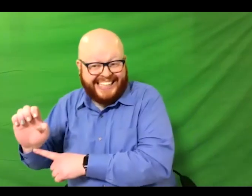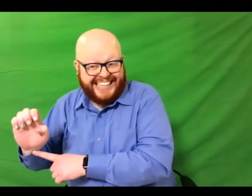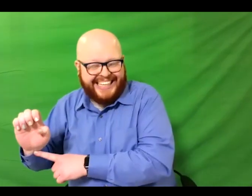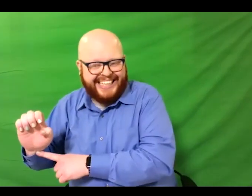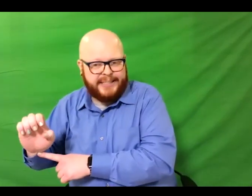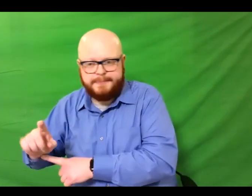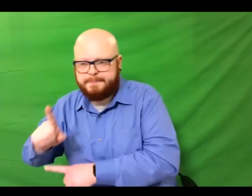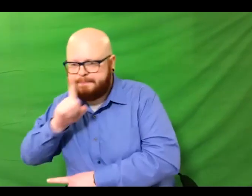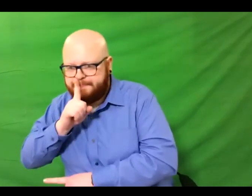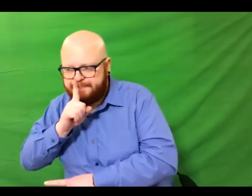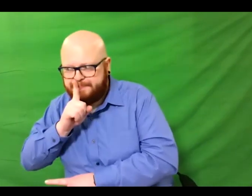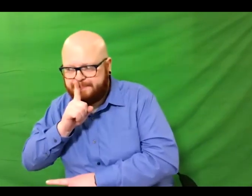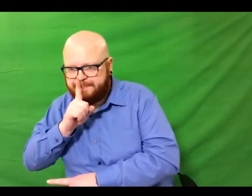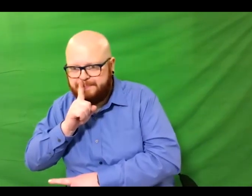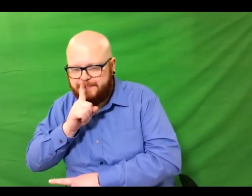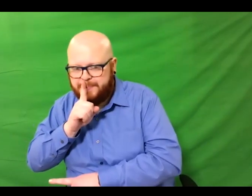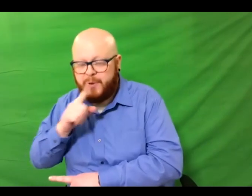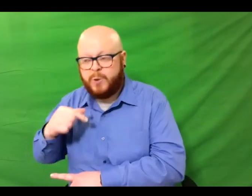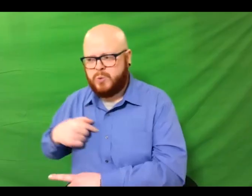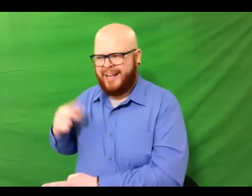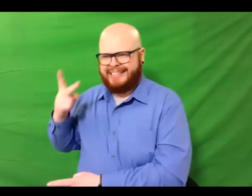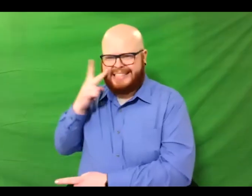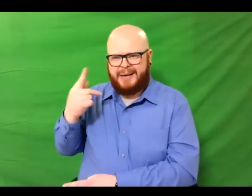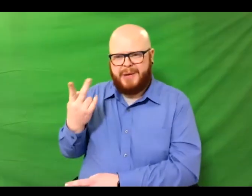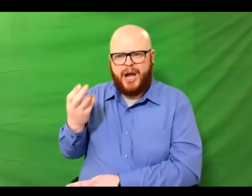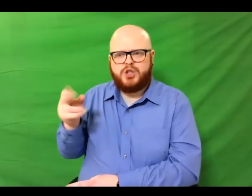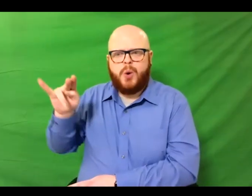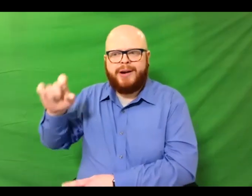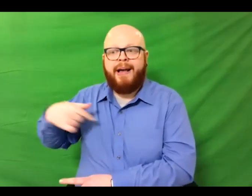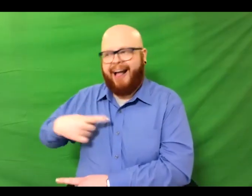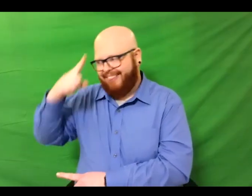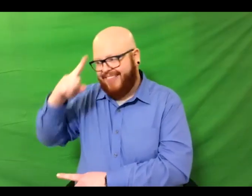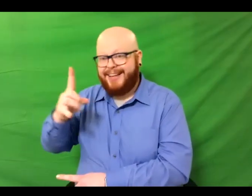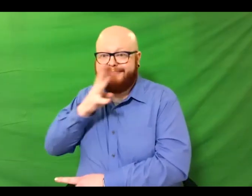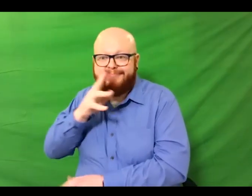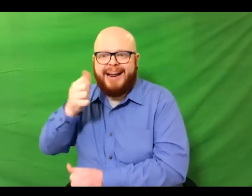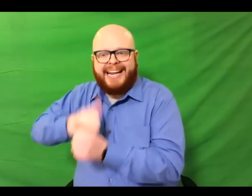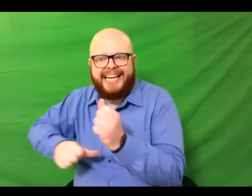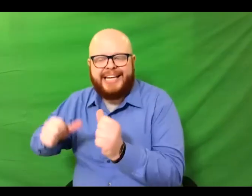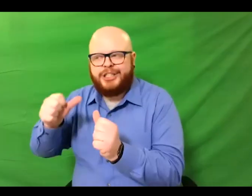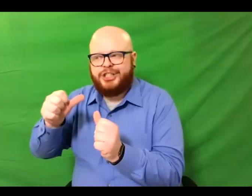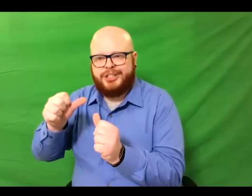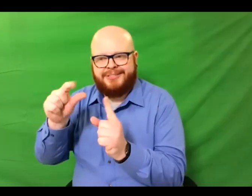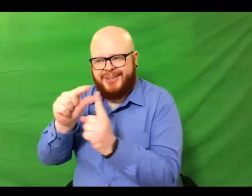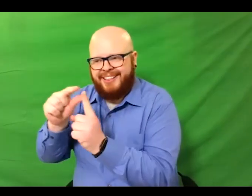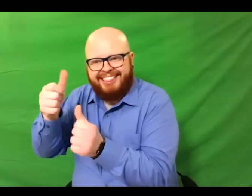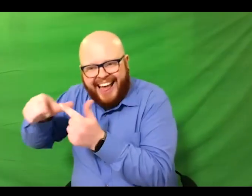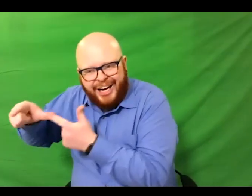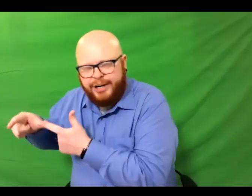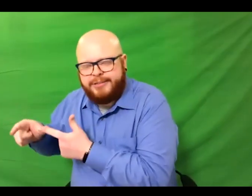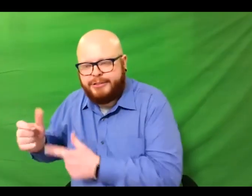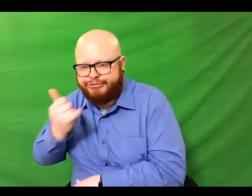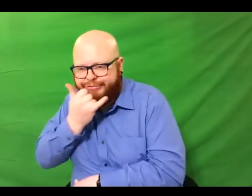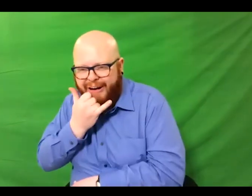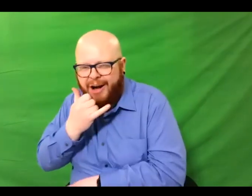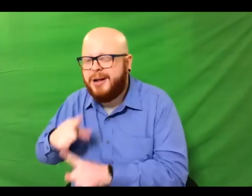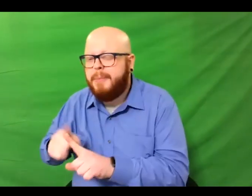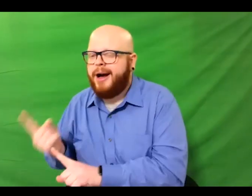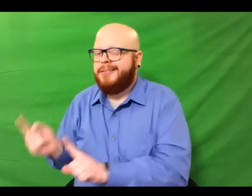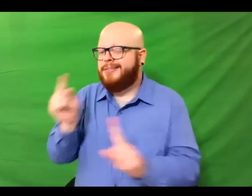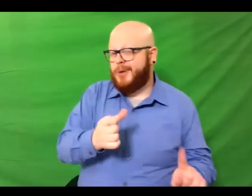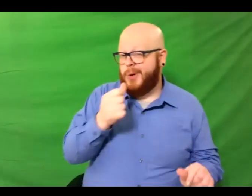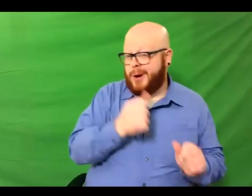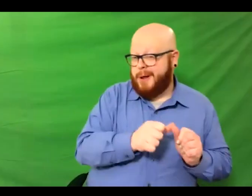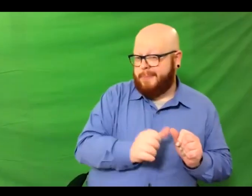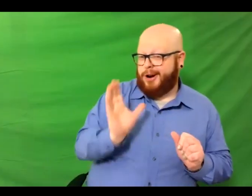word, I think it's Mahoney. But remember that save the date that I was talking about? That's going to give you additional tools on how do I build